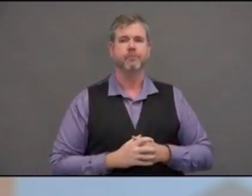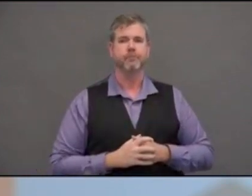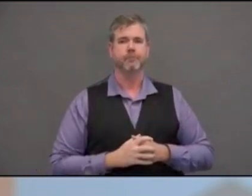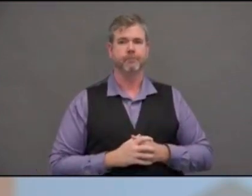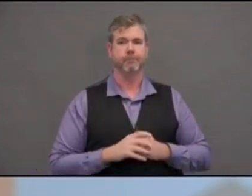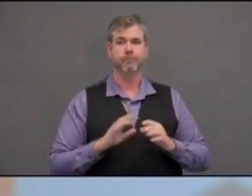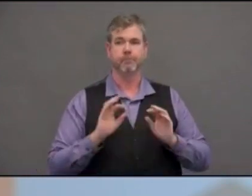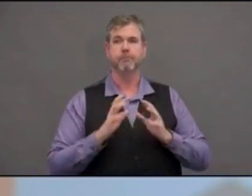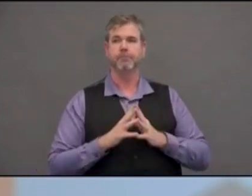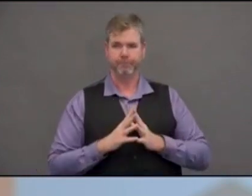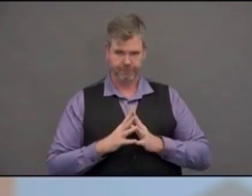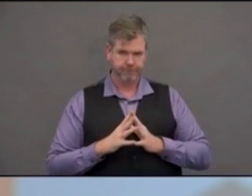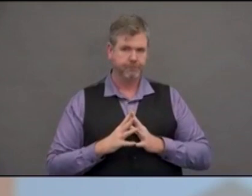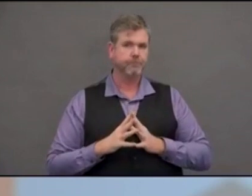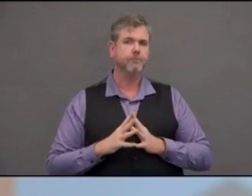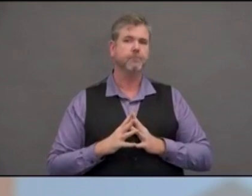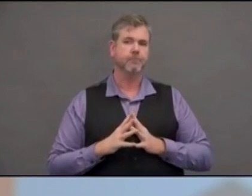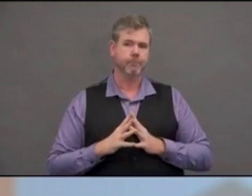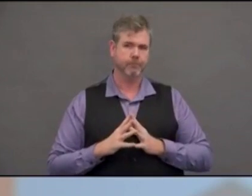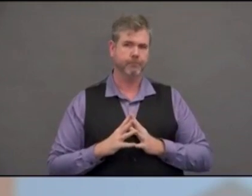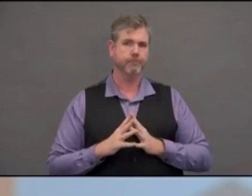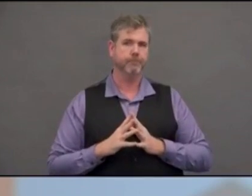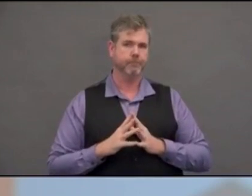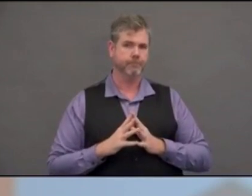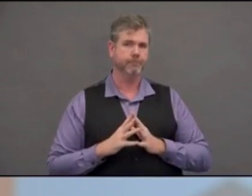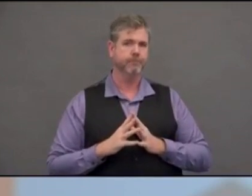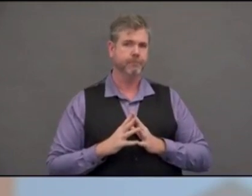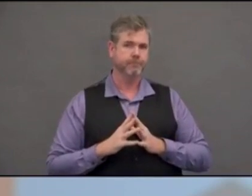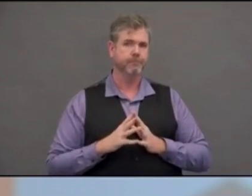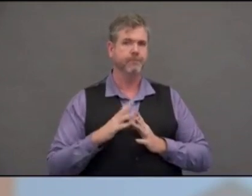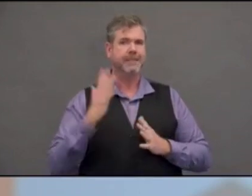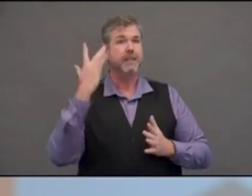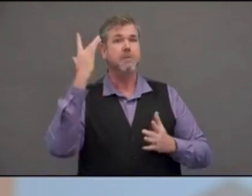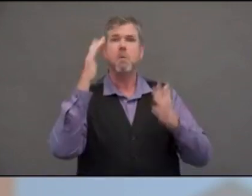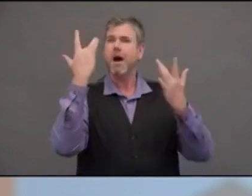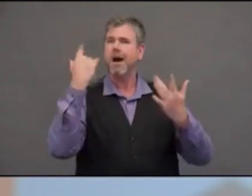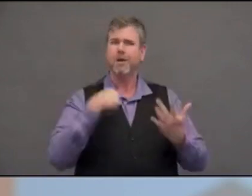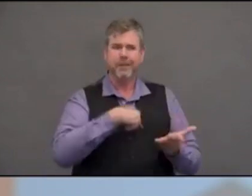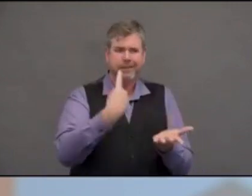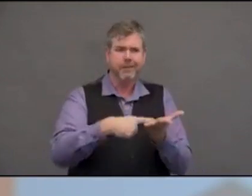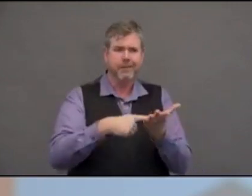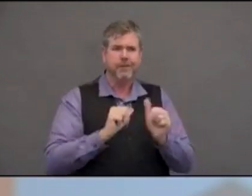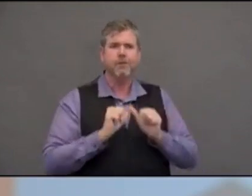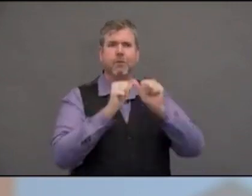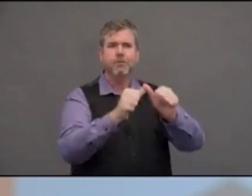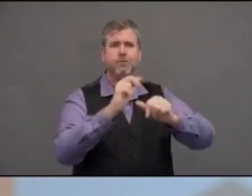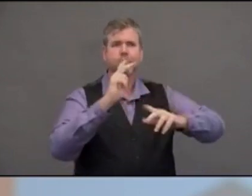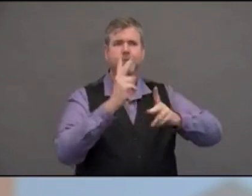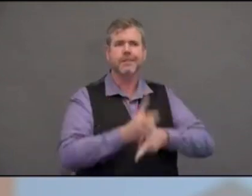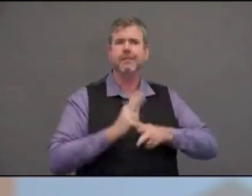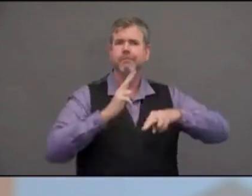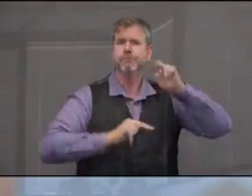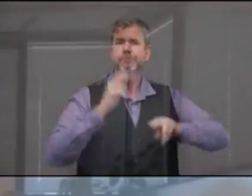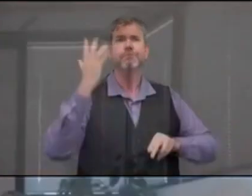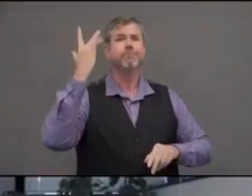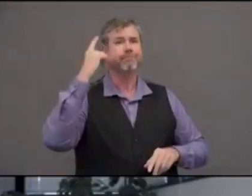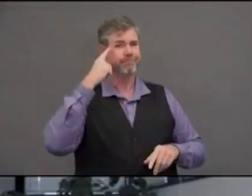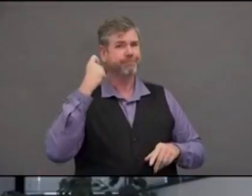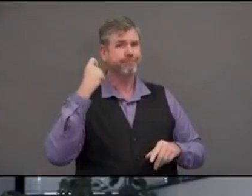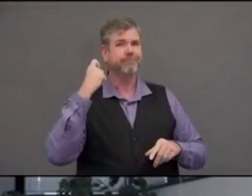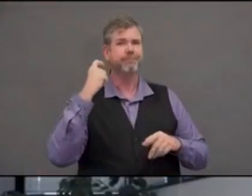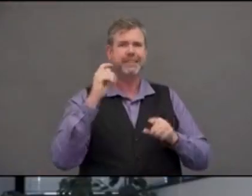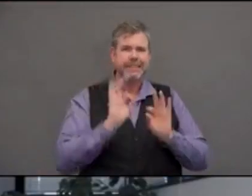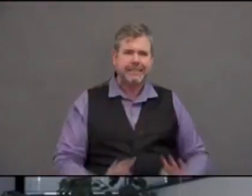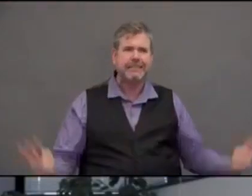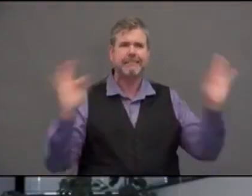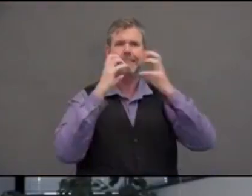specific vulnerabilities of residents of these types of facilities in its particular area of work. So I'm happy to have Dr. Villarino with us today to discuss some